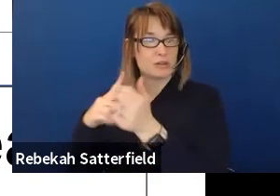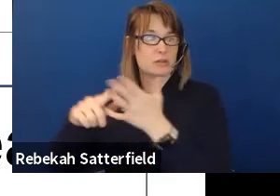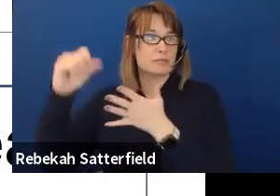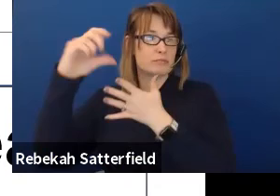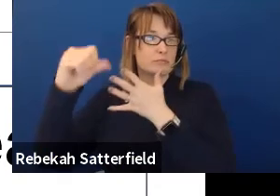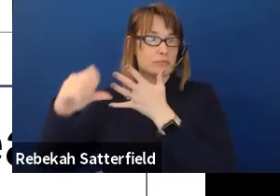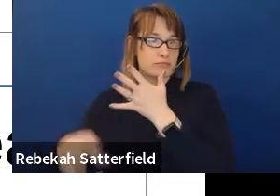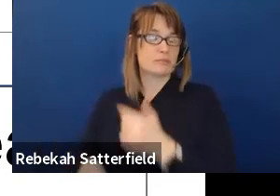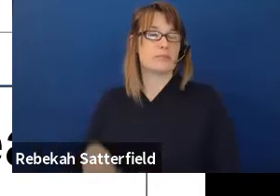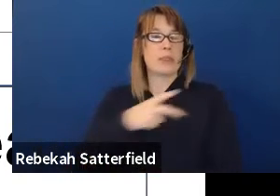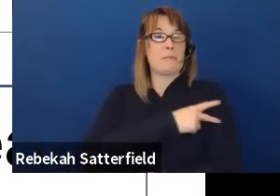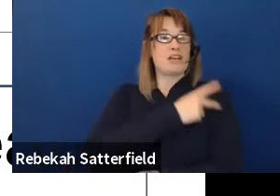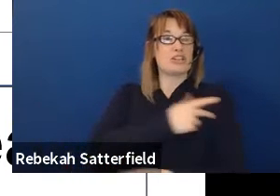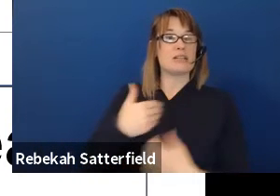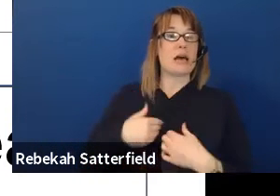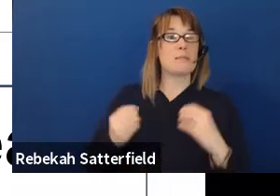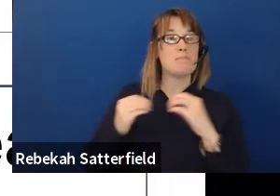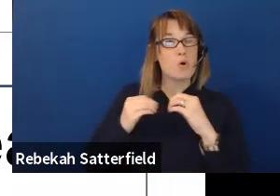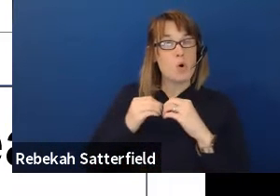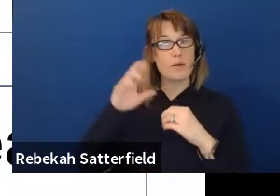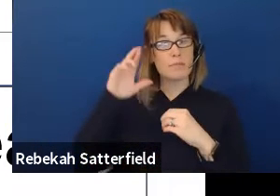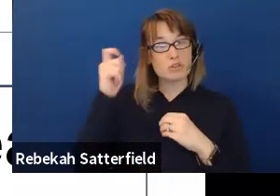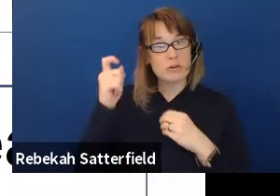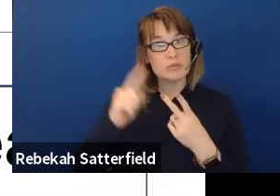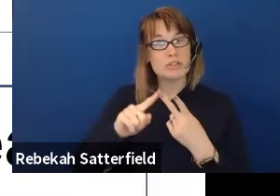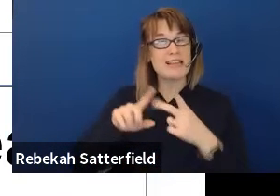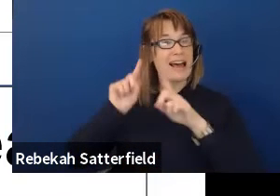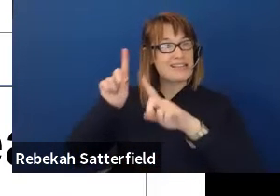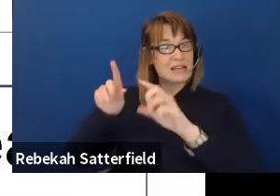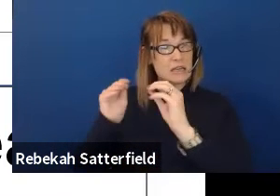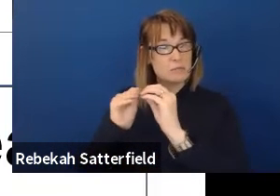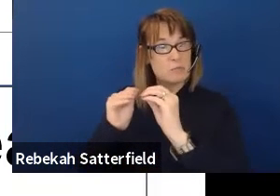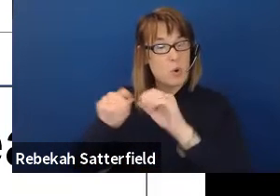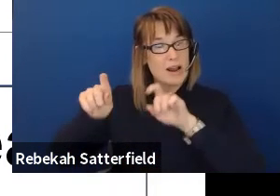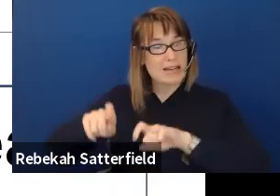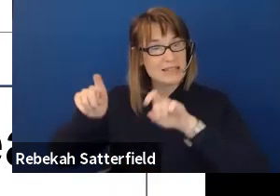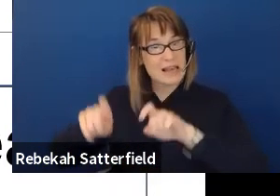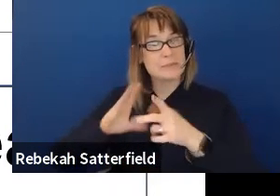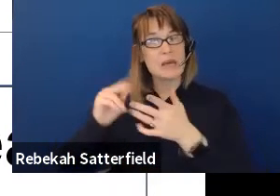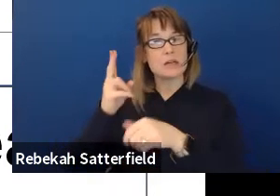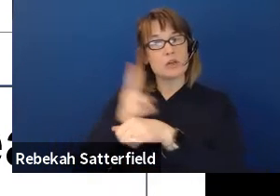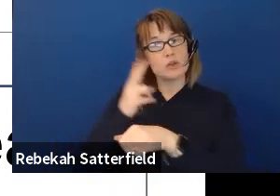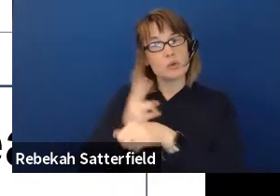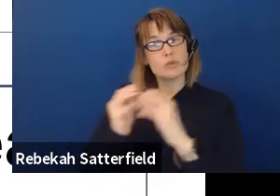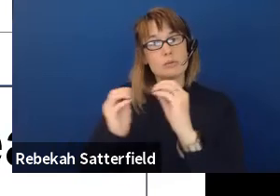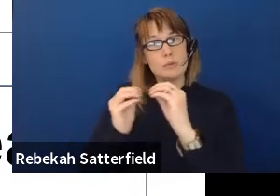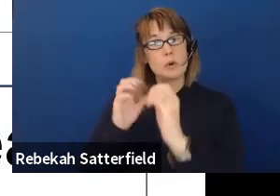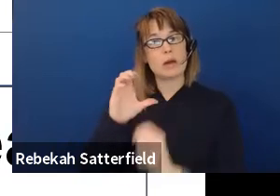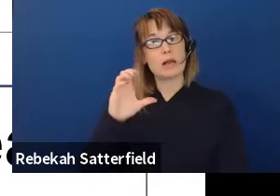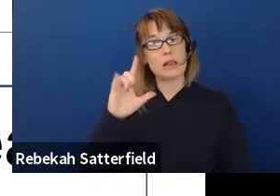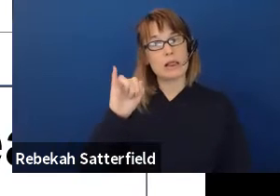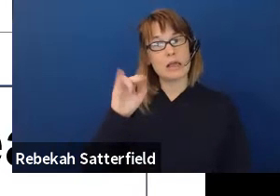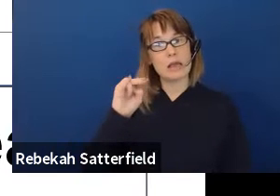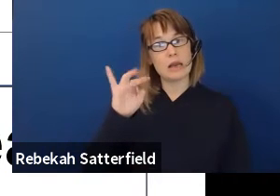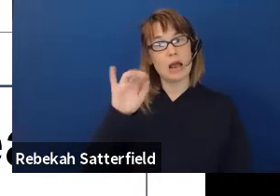prescriptions written, filled more prescriptions, attended more preventative exams, and utilized more clinical services when